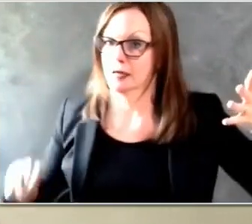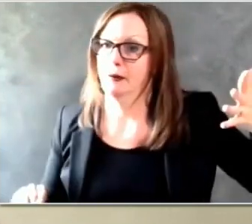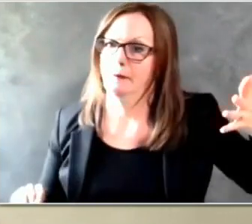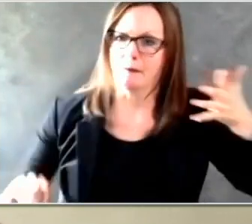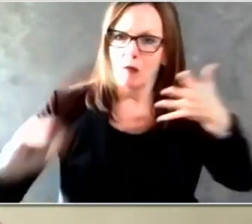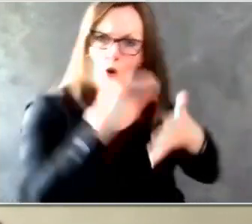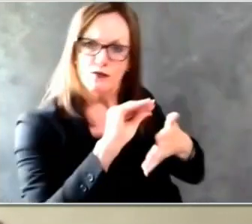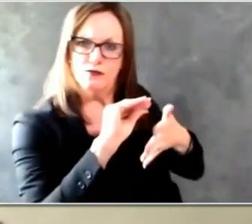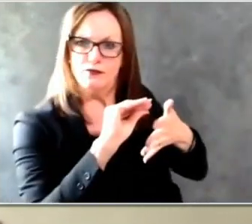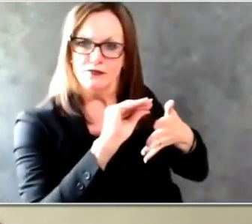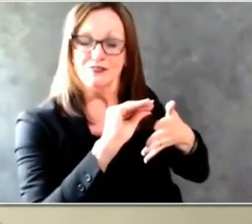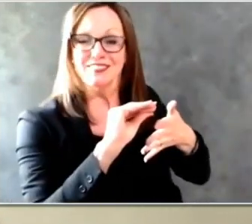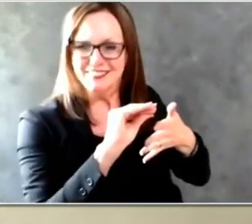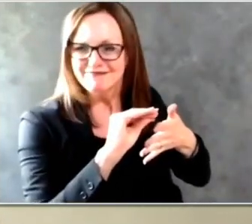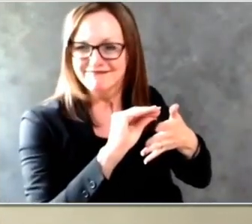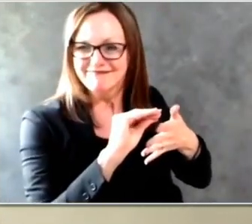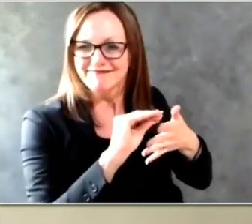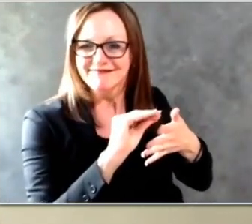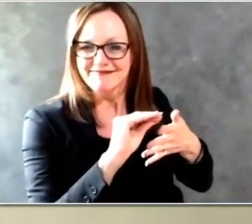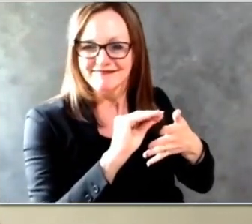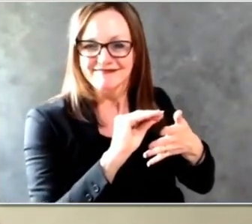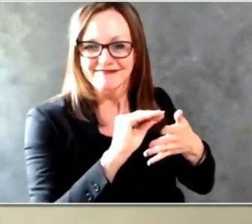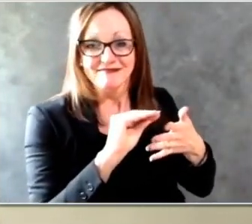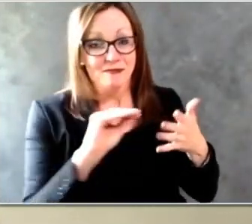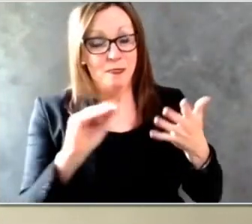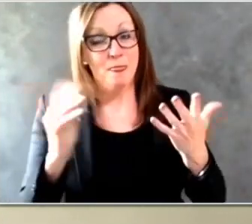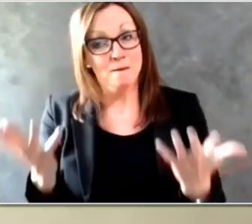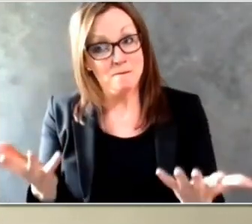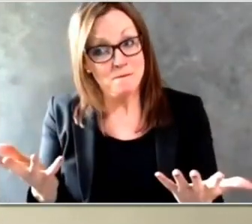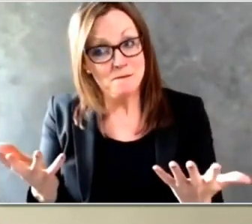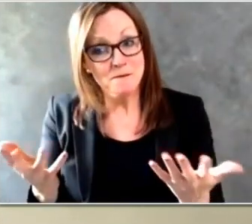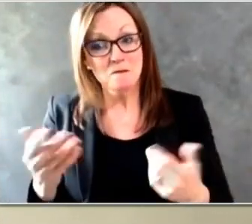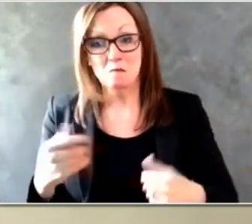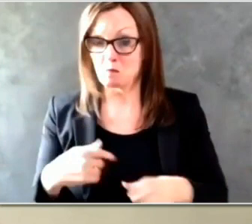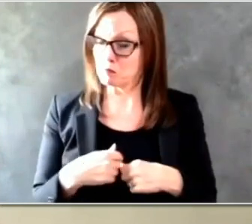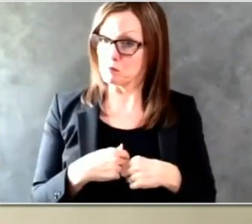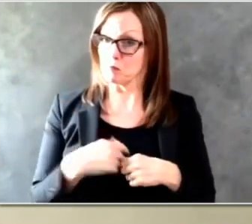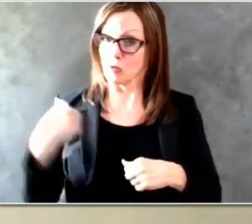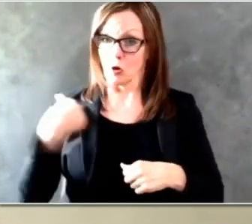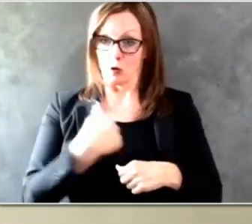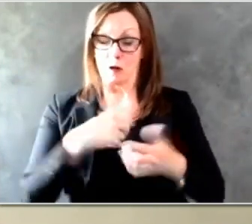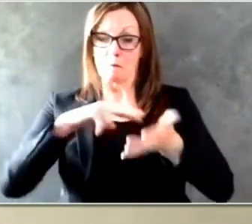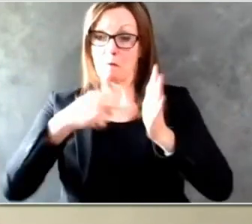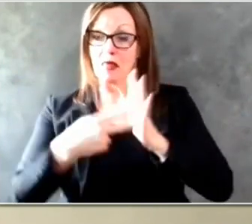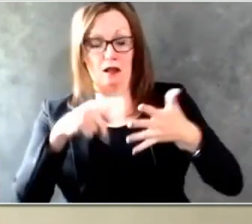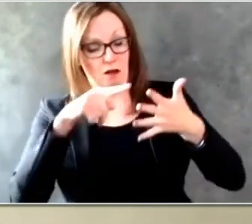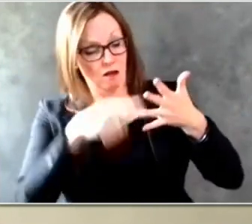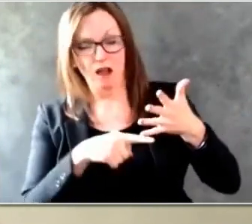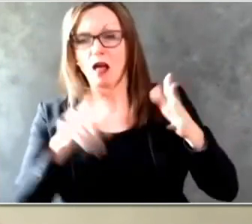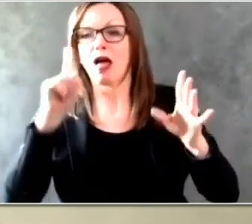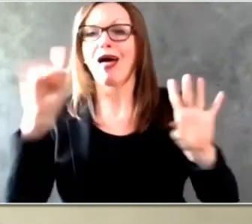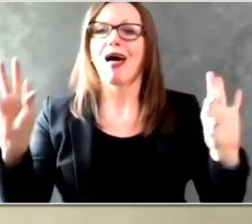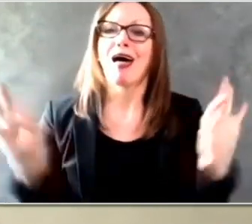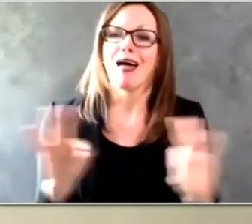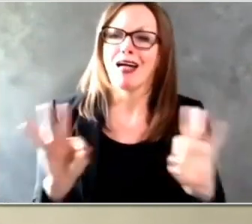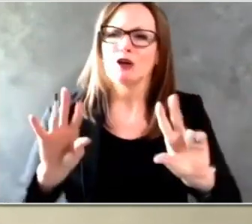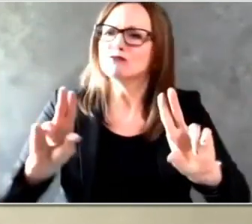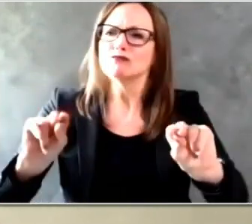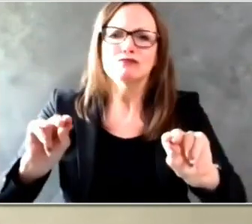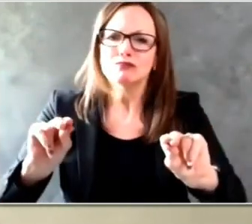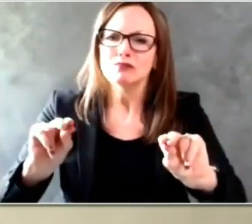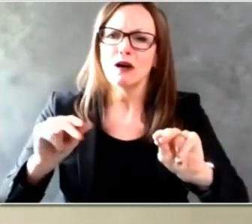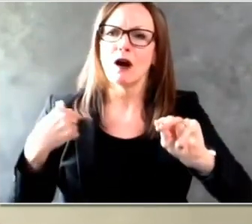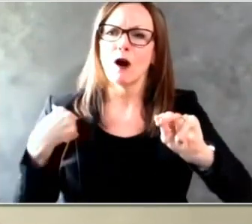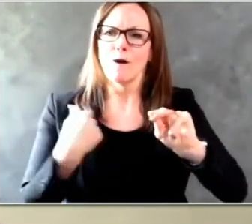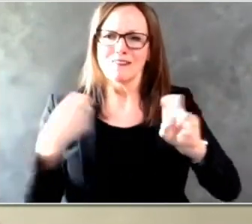who needs to get a test in terms of community-based testing. And so it does come down to a matter of just scheduling after that in terms of